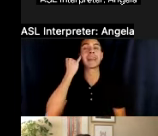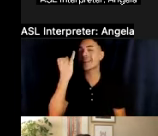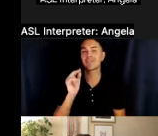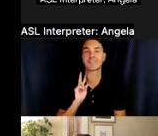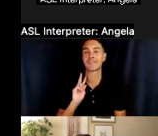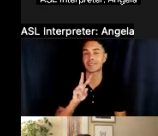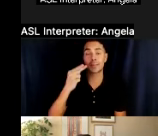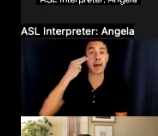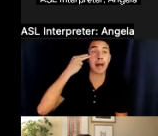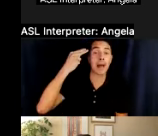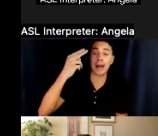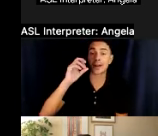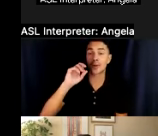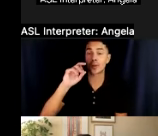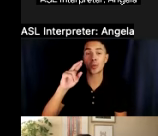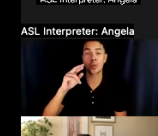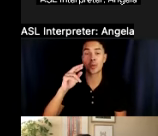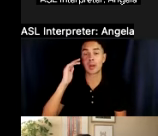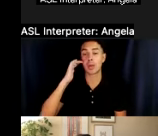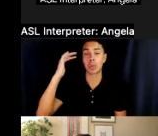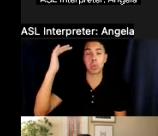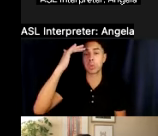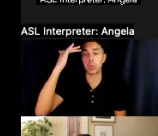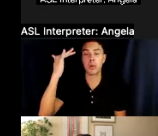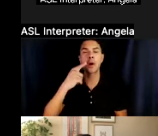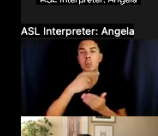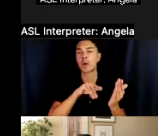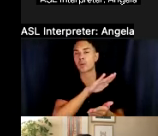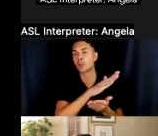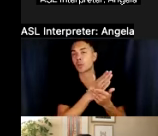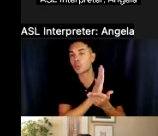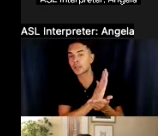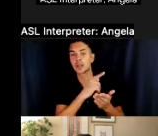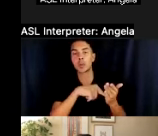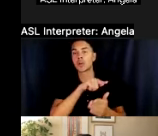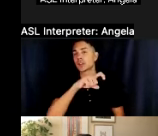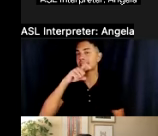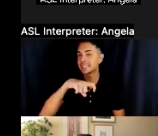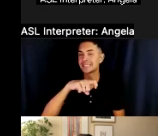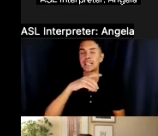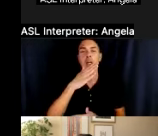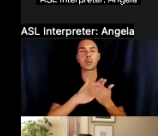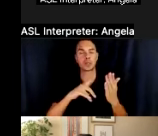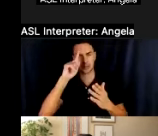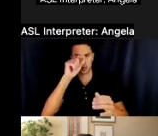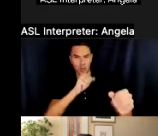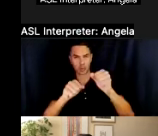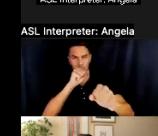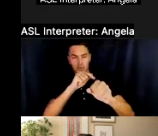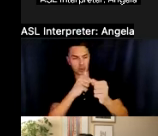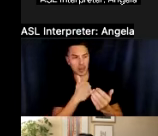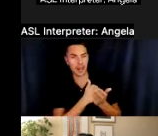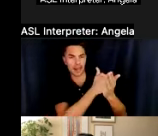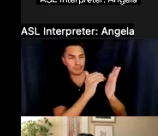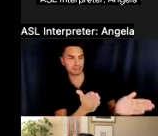to talk about what rights they have, what needs they might have, and strategies you might use at those